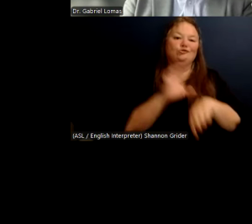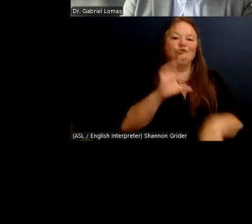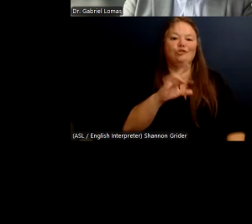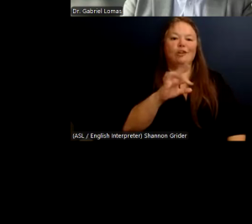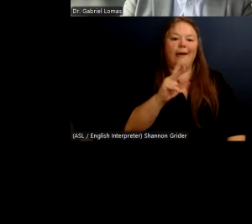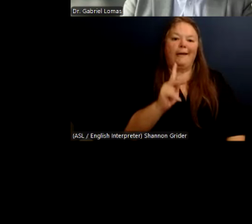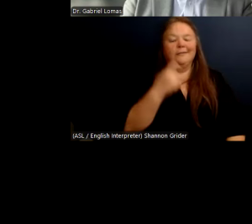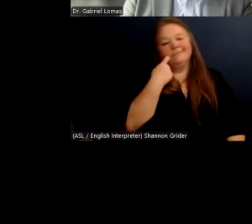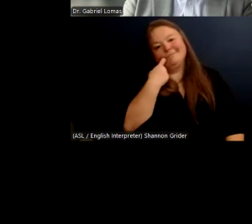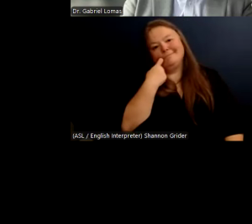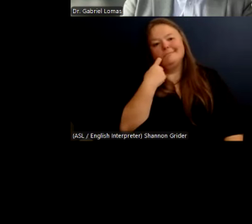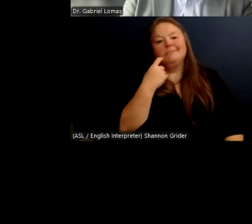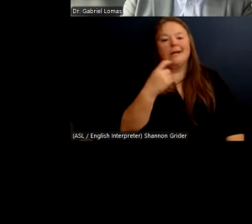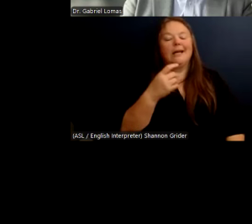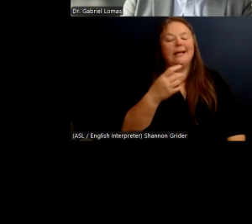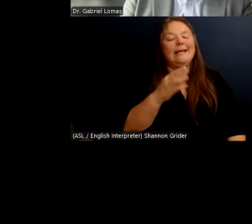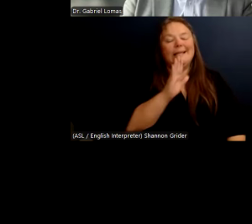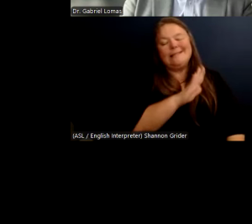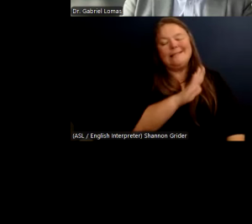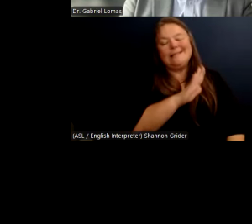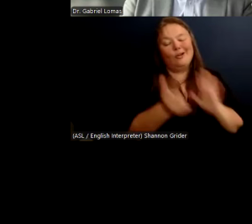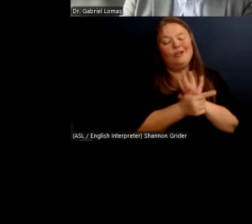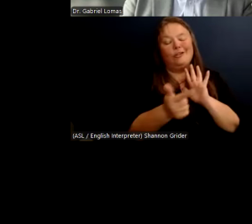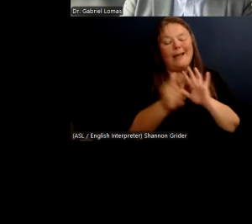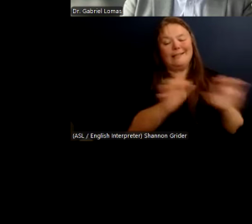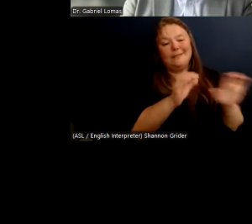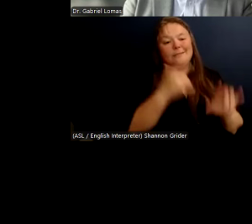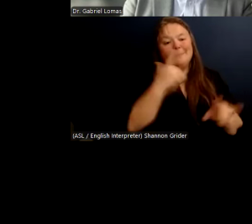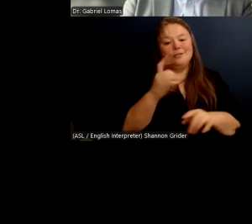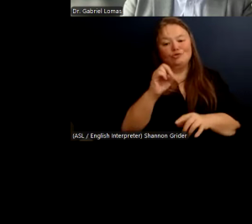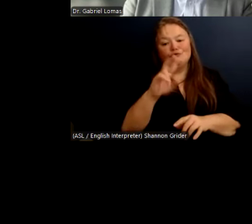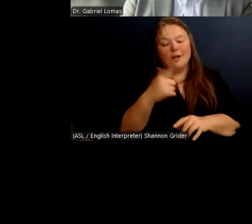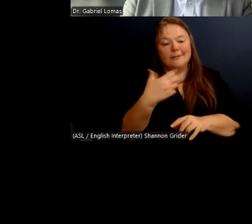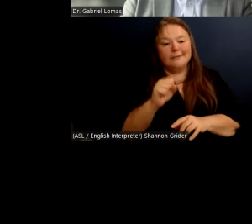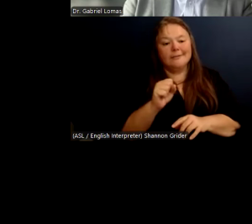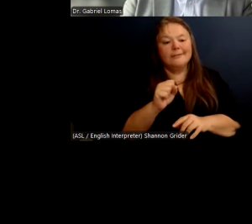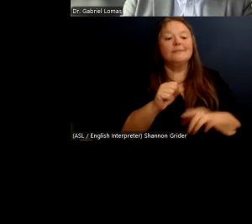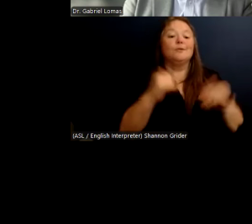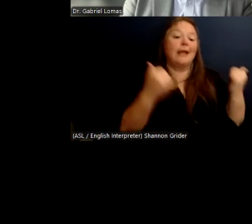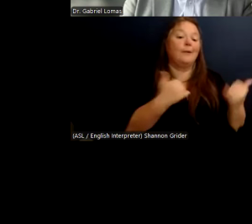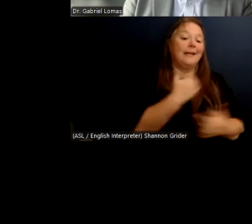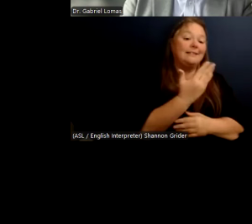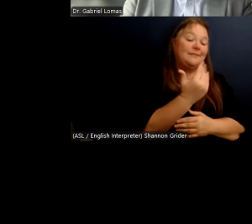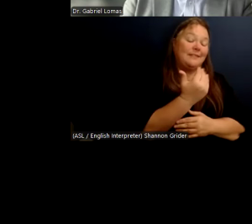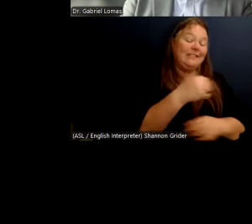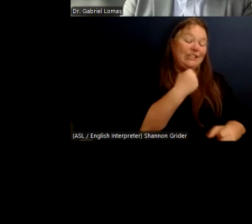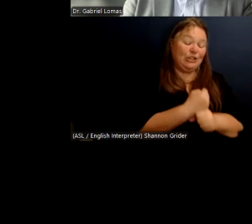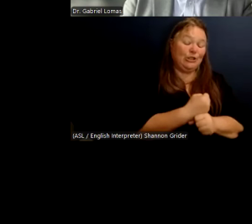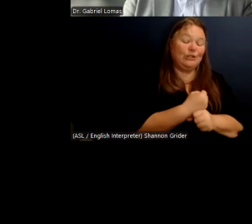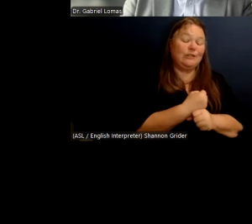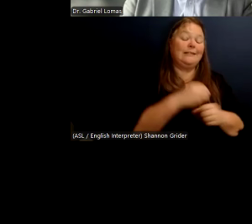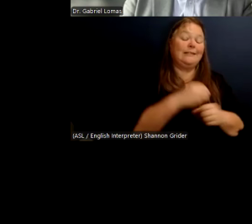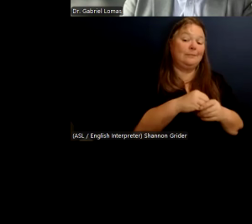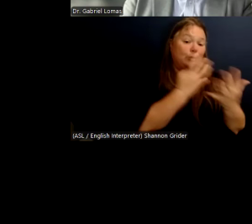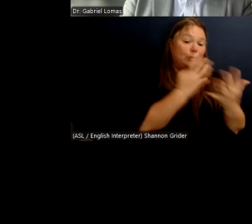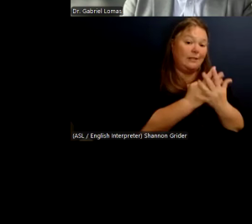illegal activities that he does is really because of that. So he's currently serving another 15 years in prison, 4th time incarcerated.